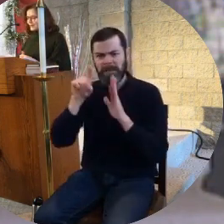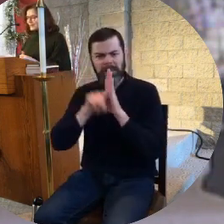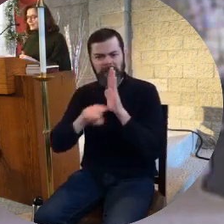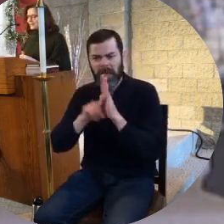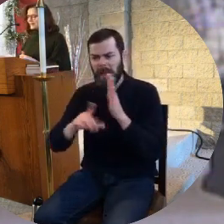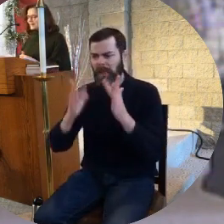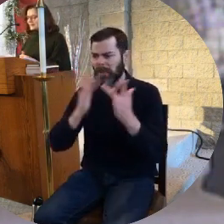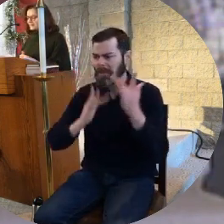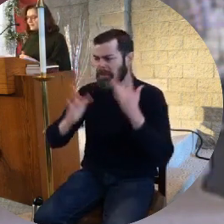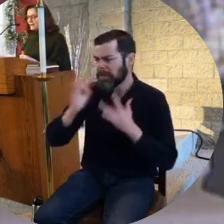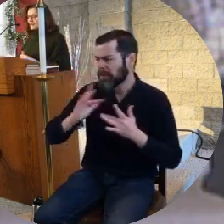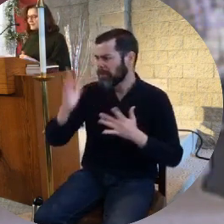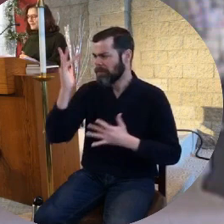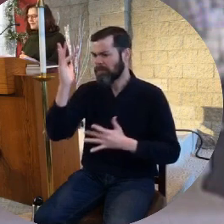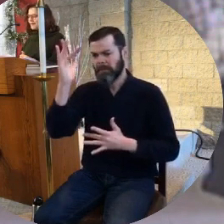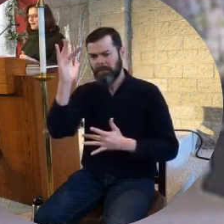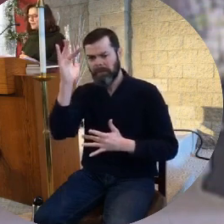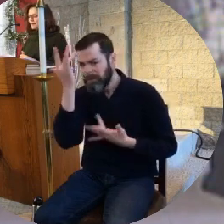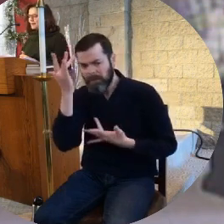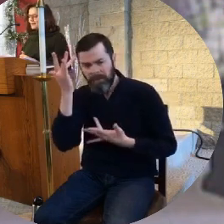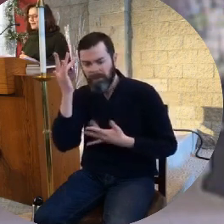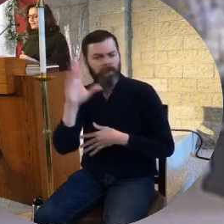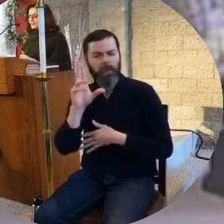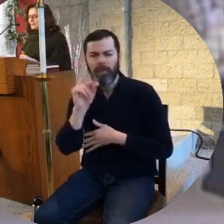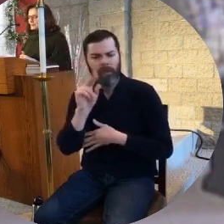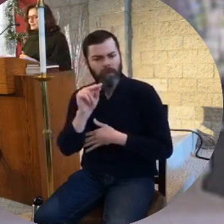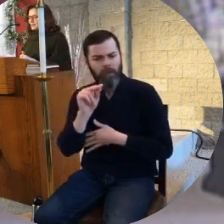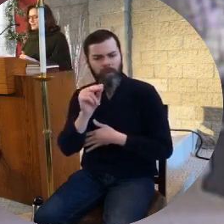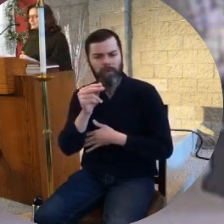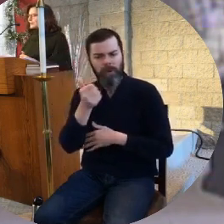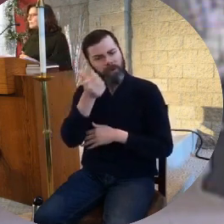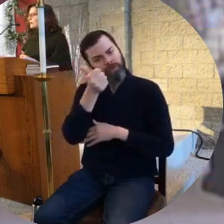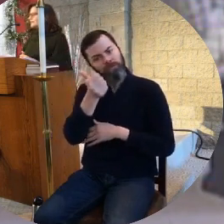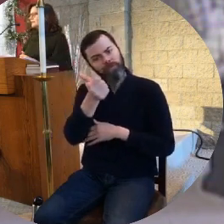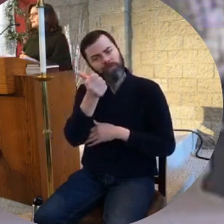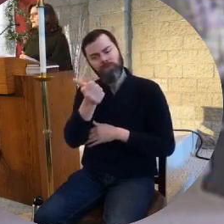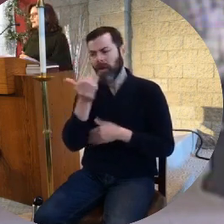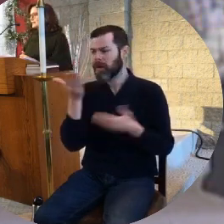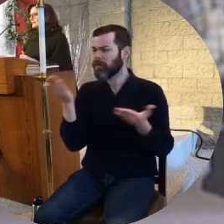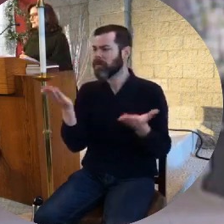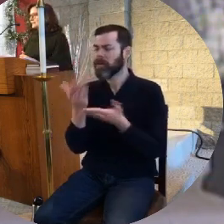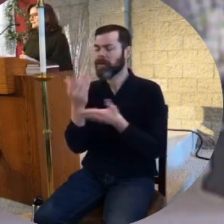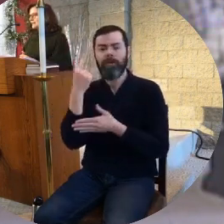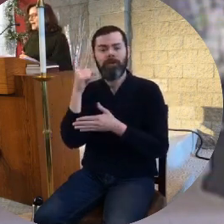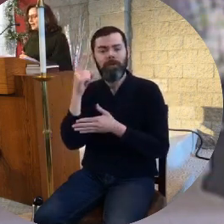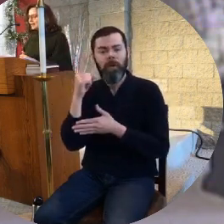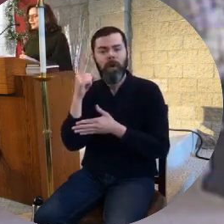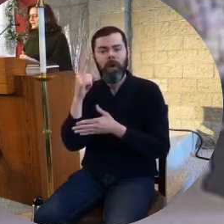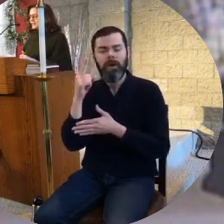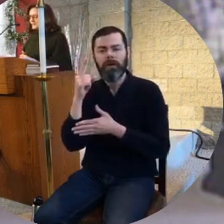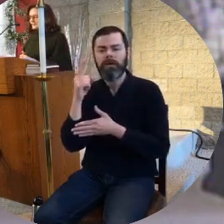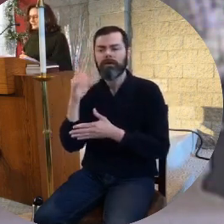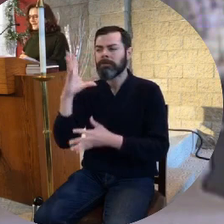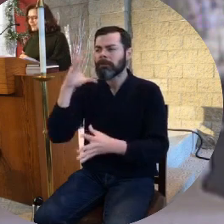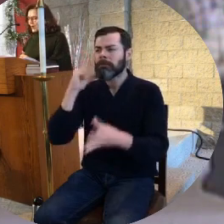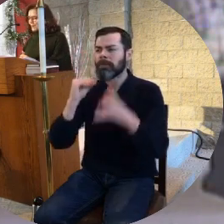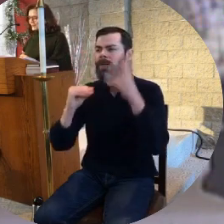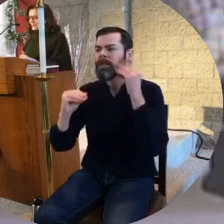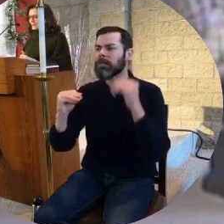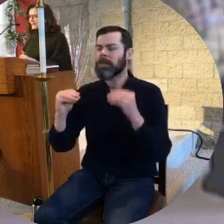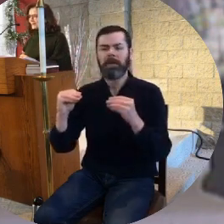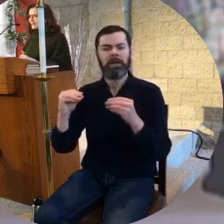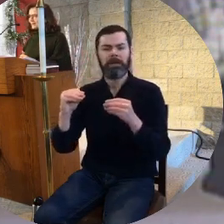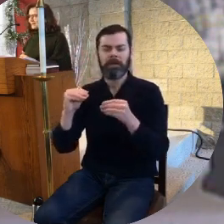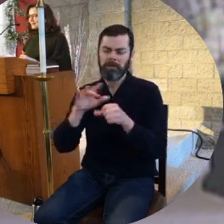You're here in this very lifetime to experience abundance, health, and